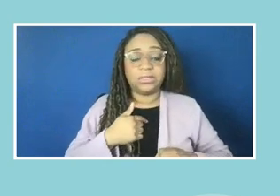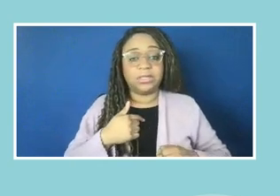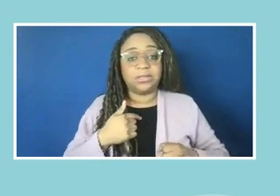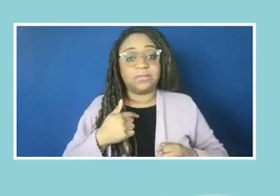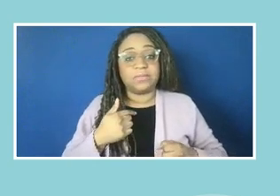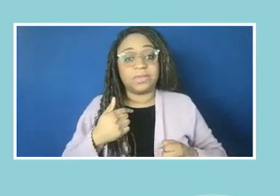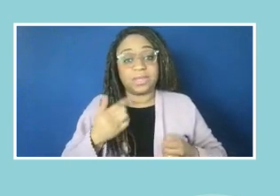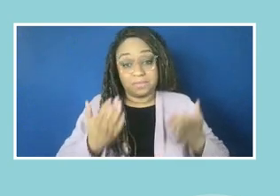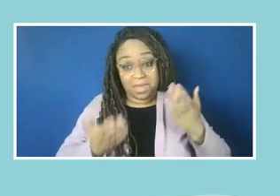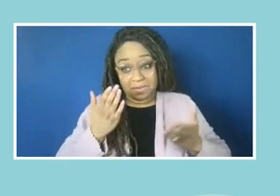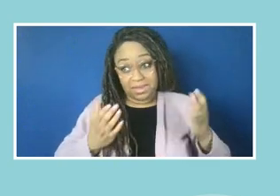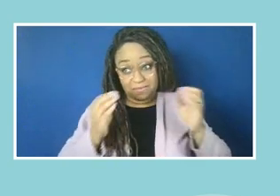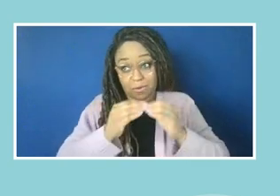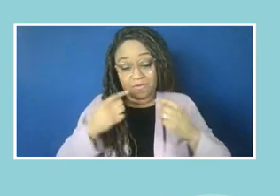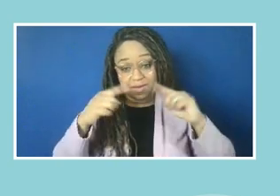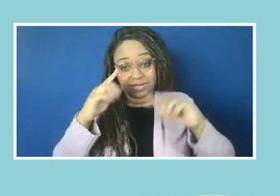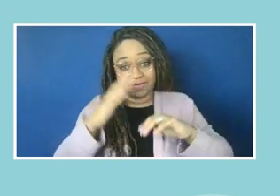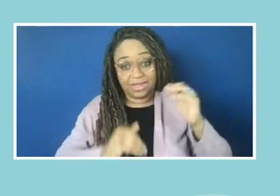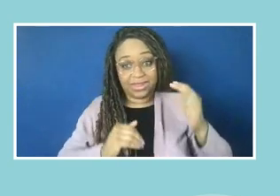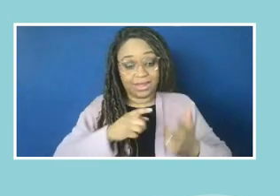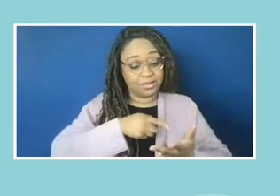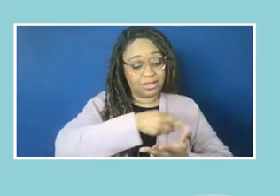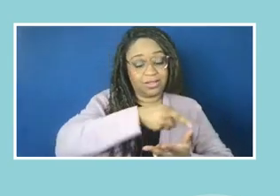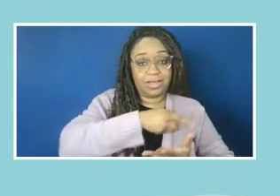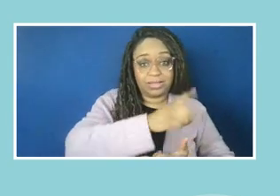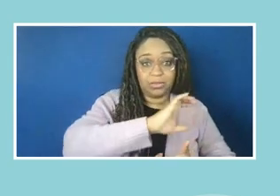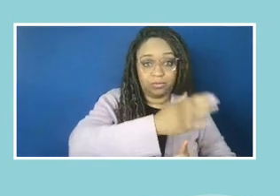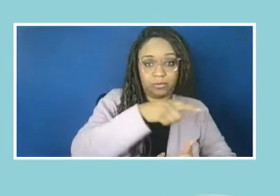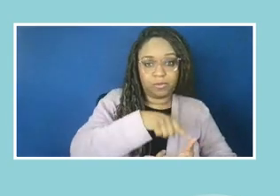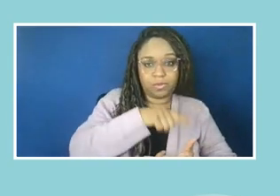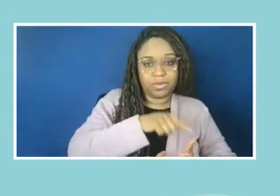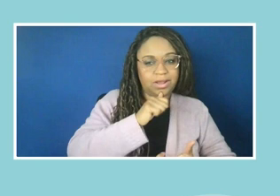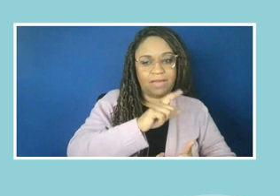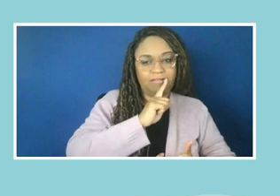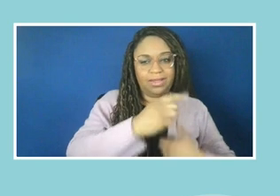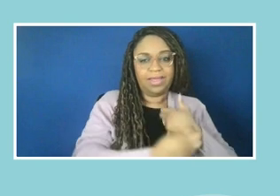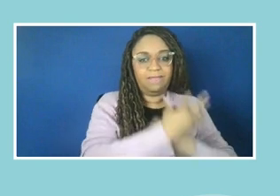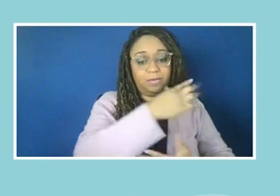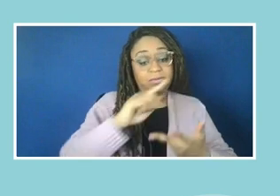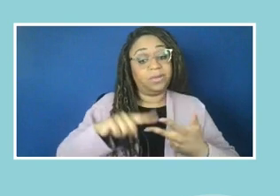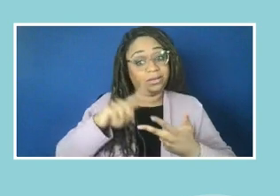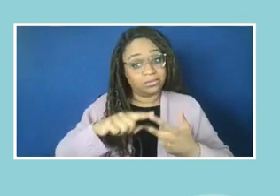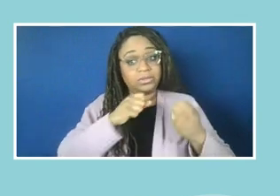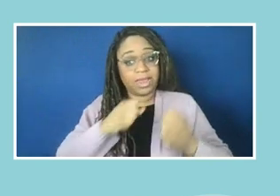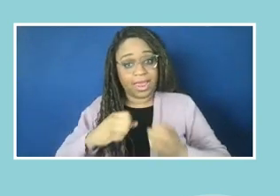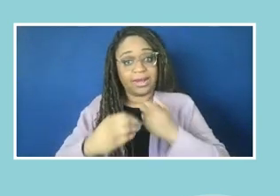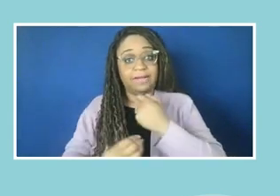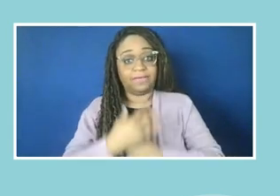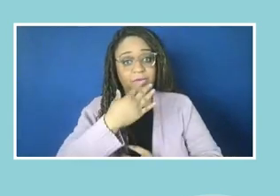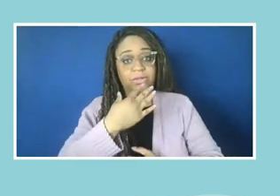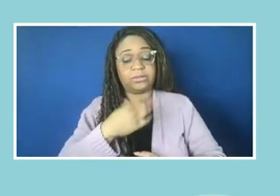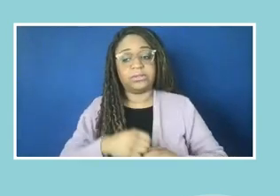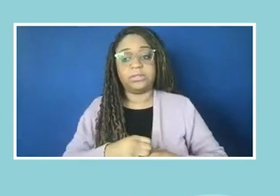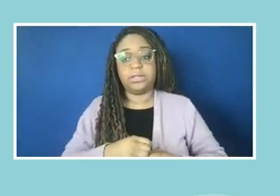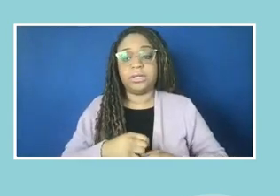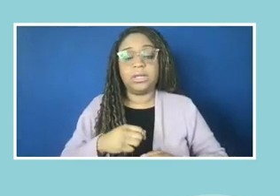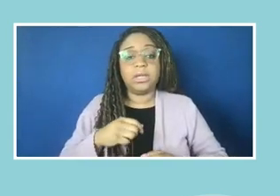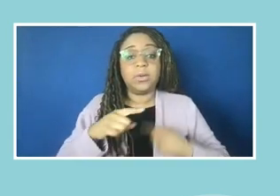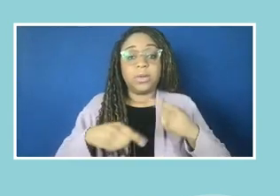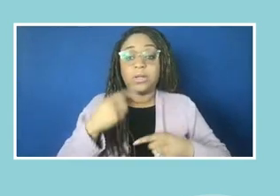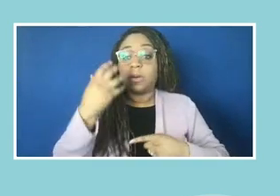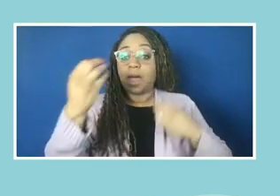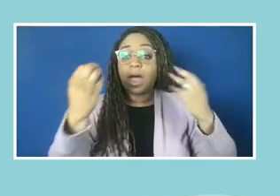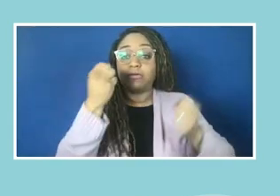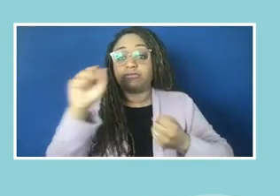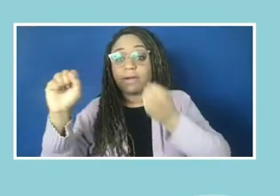with in the streets. I mean, yeah, there's a saying that you chant that you hear from time to time at all these rallies: the cops,